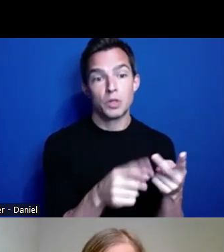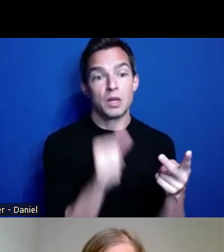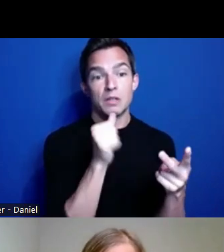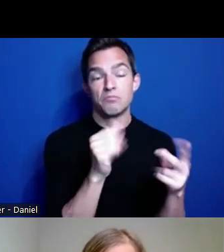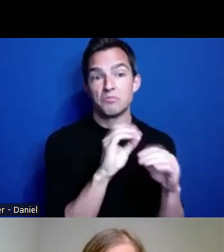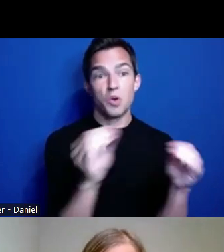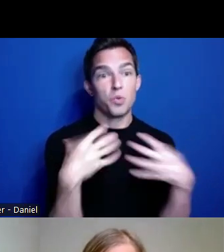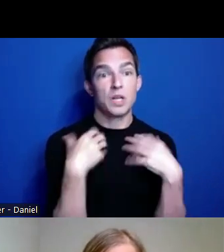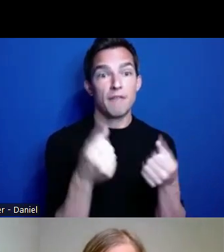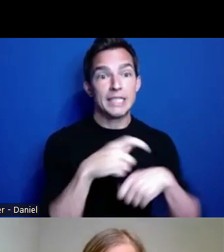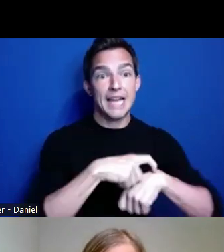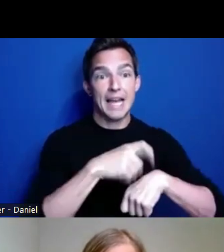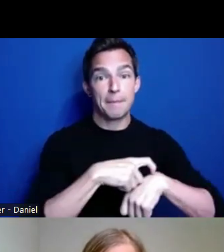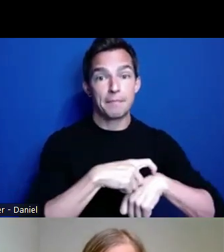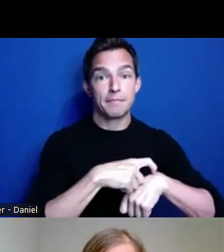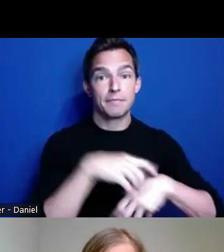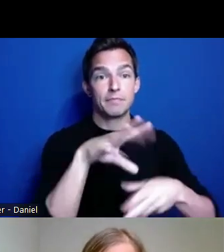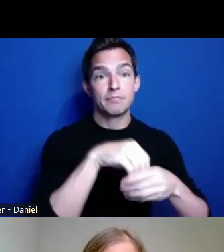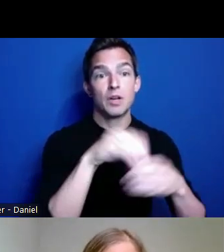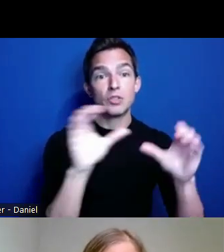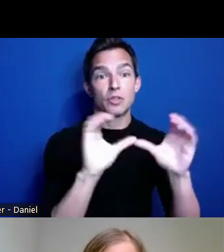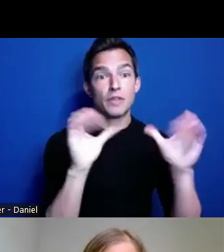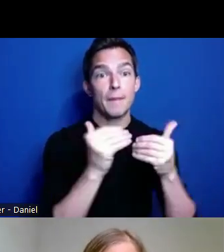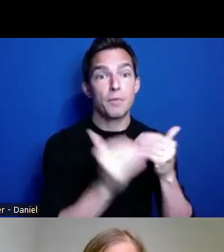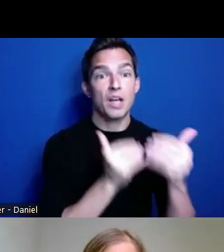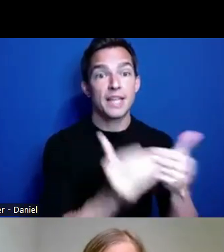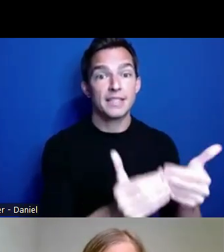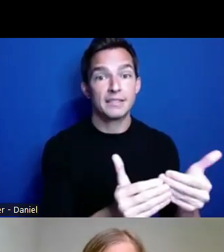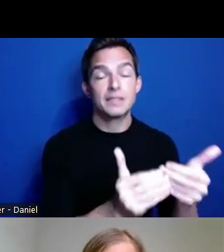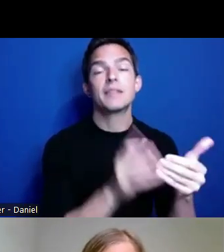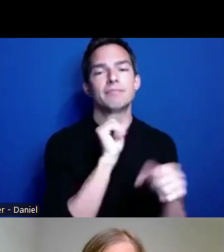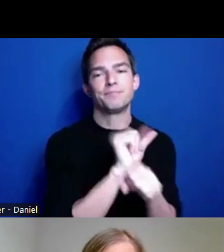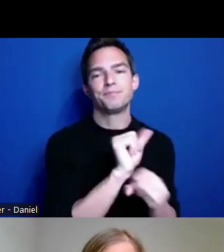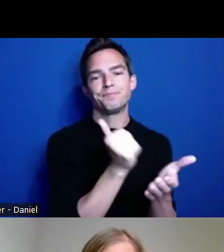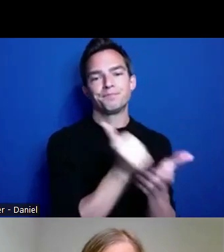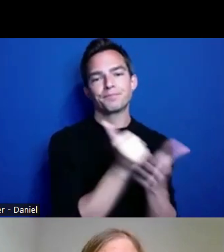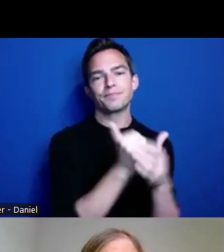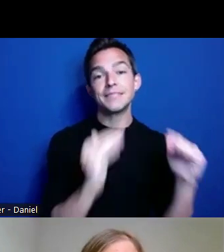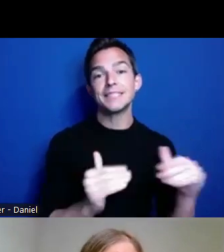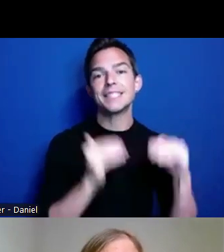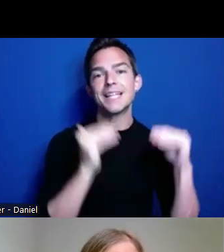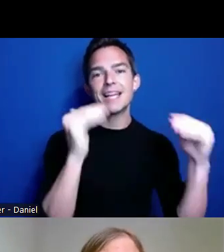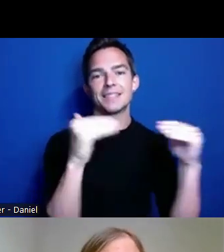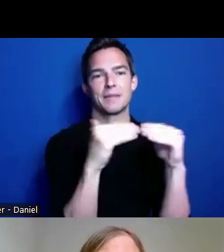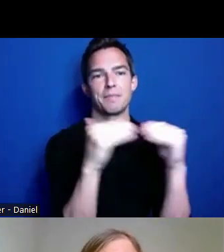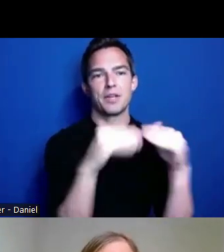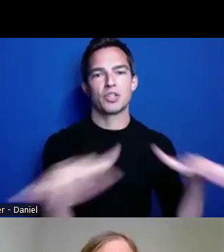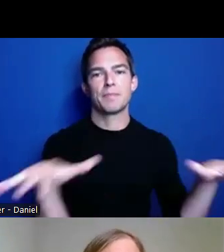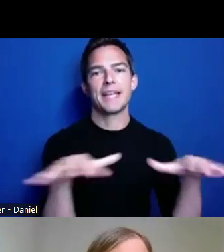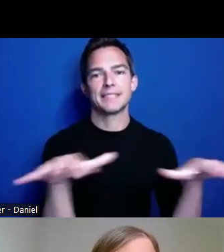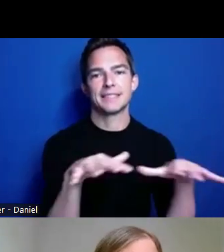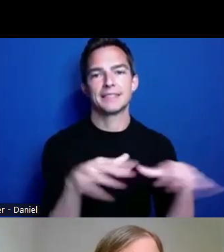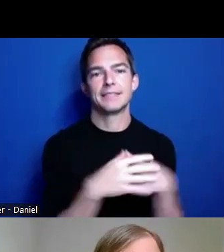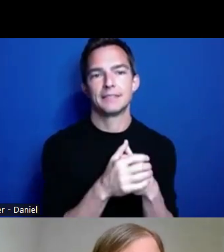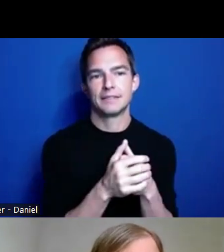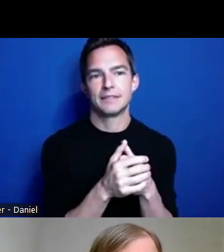recovery time as part of the certification process actually helps enhance the peer space, because